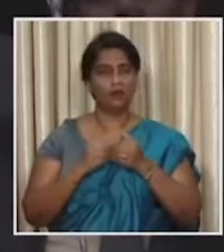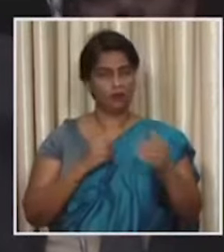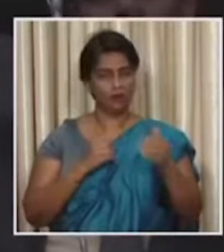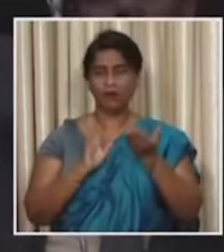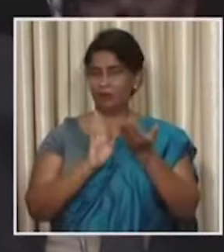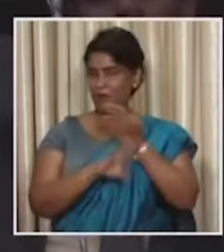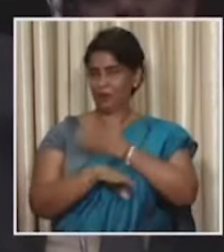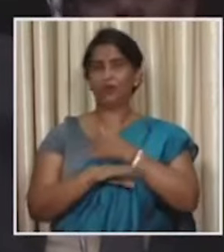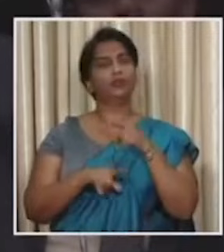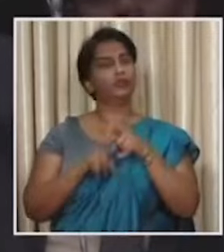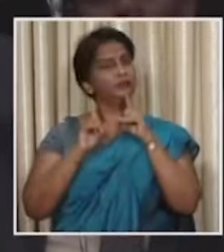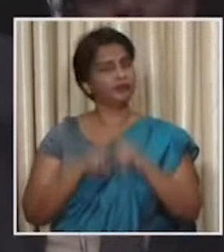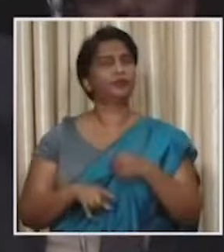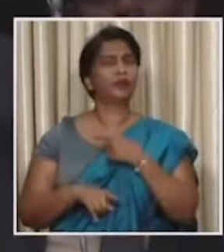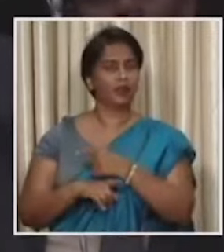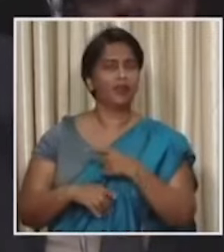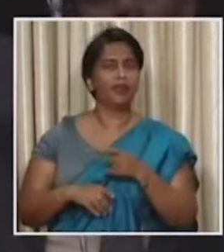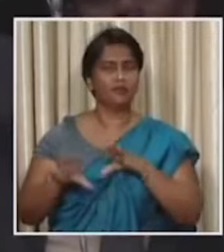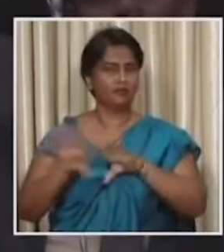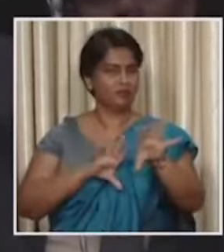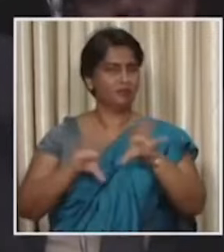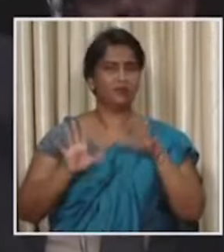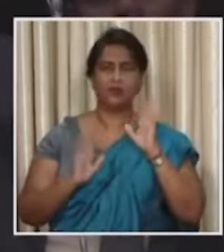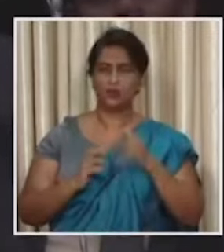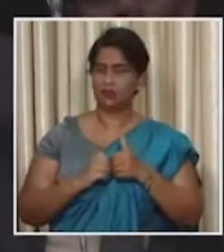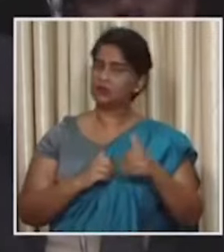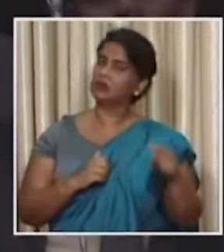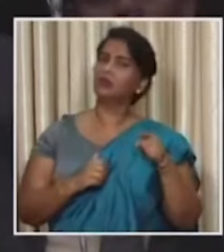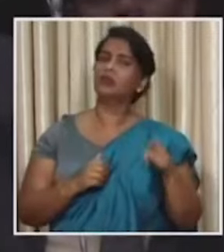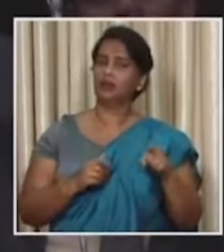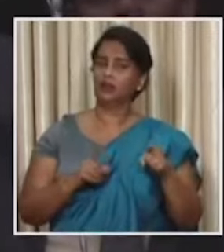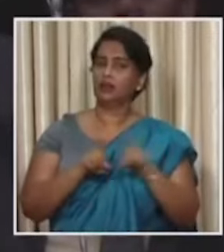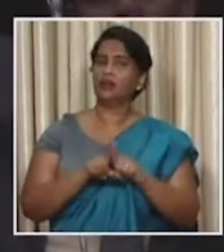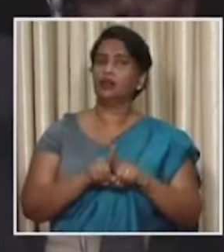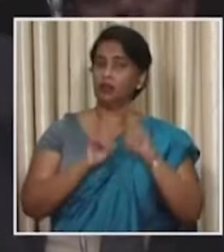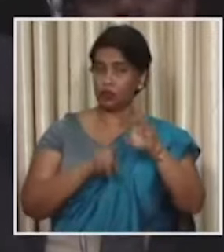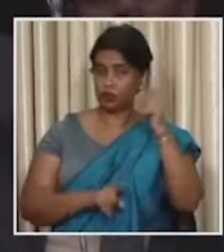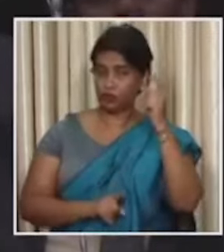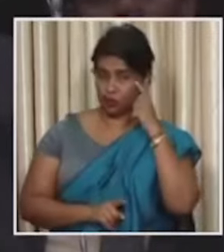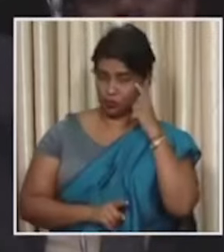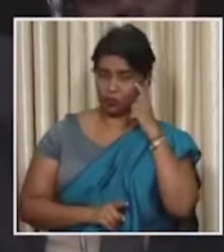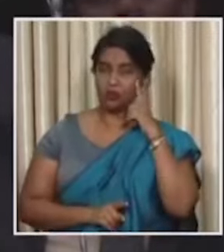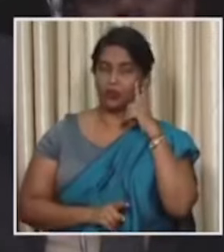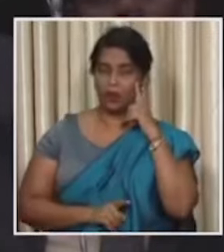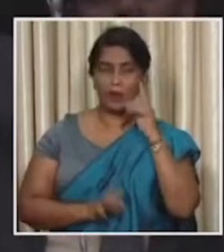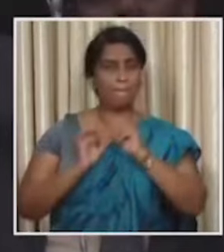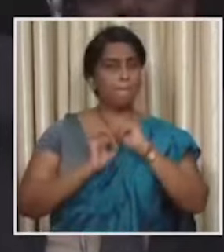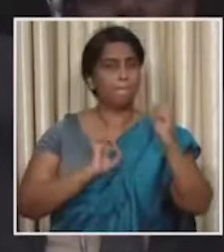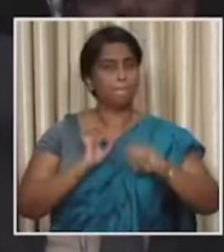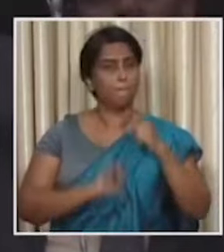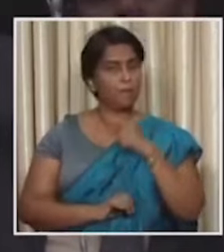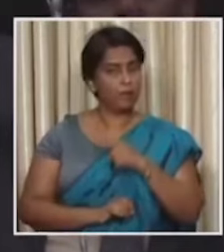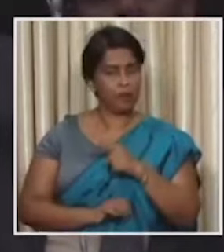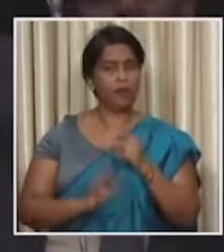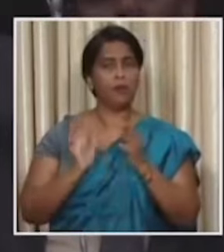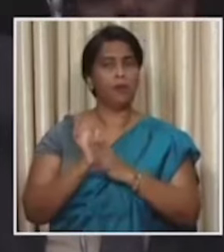the East, if I am to mention a few, in Batiklo, if you take Batiklo, Mailattam and